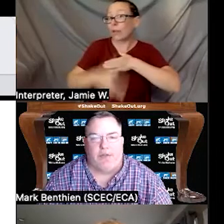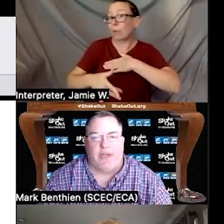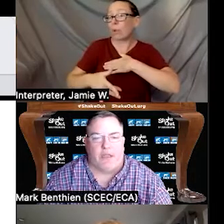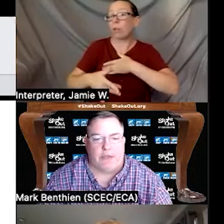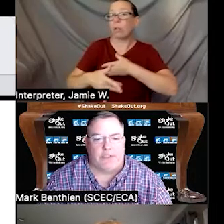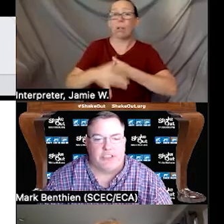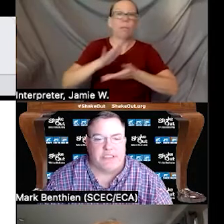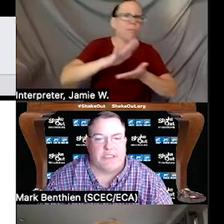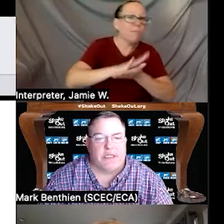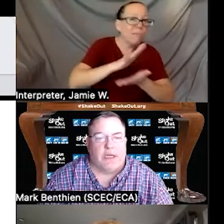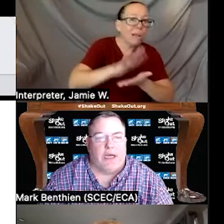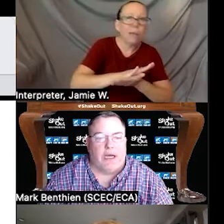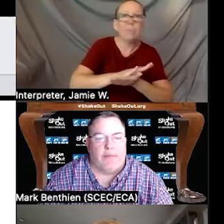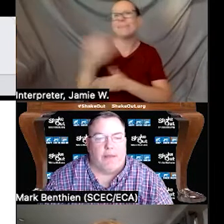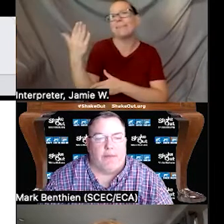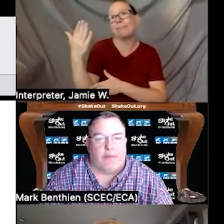in 15 languages,